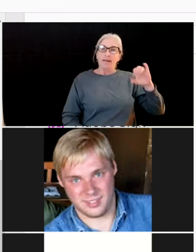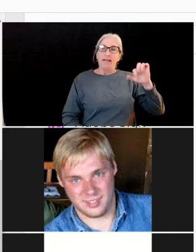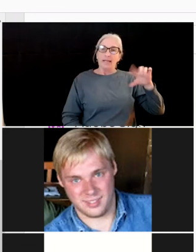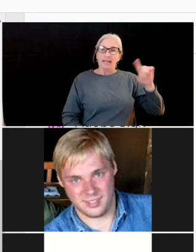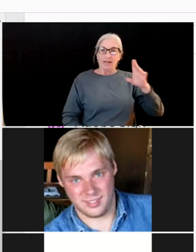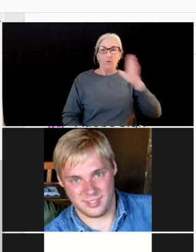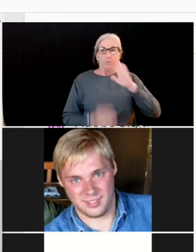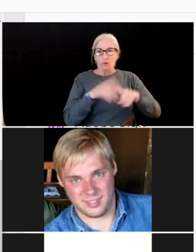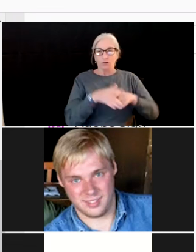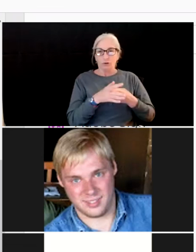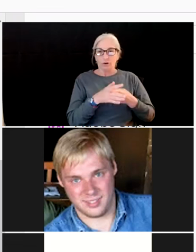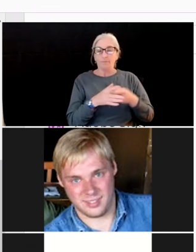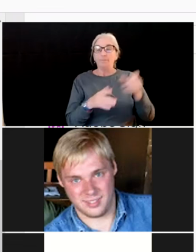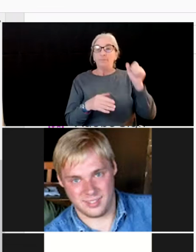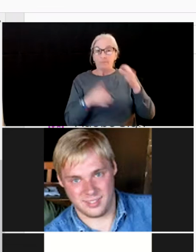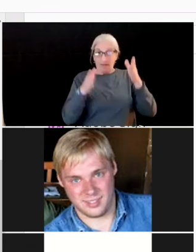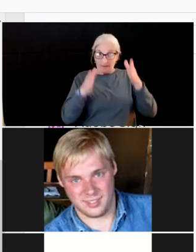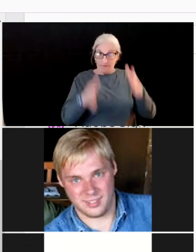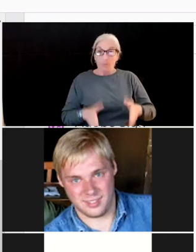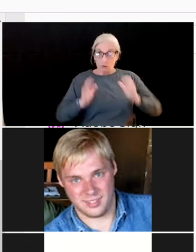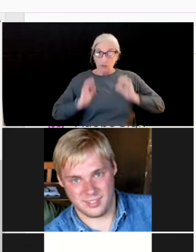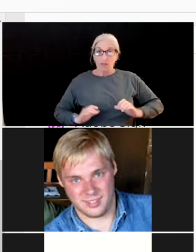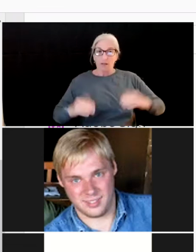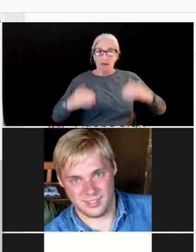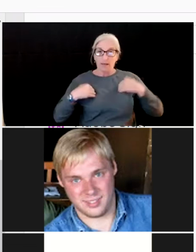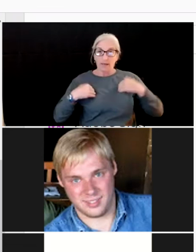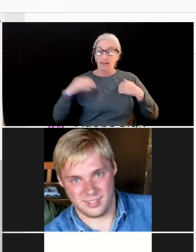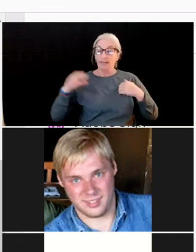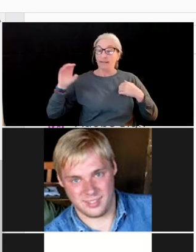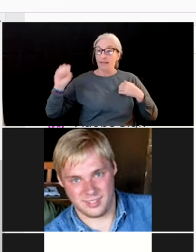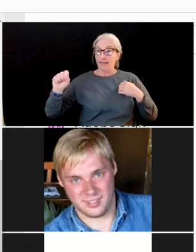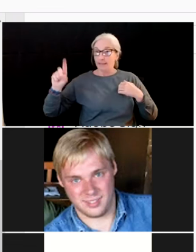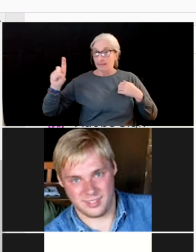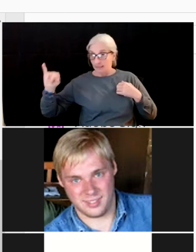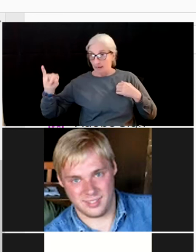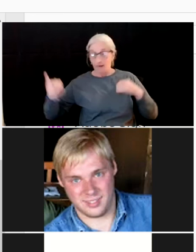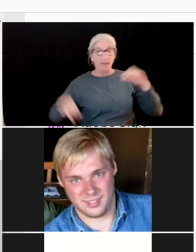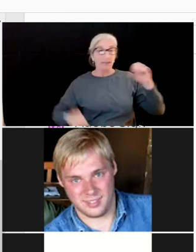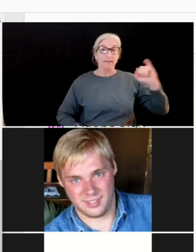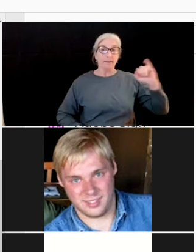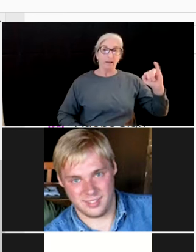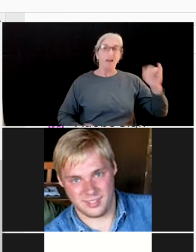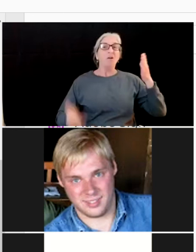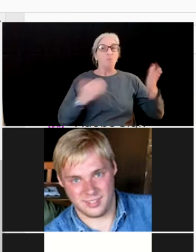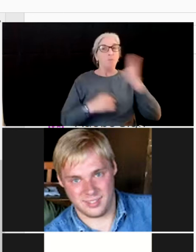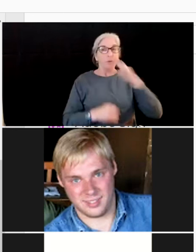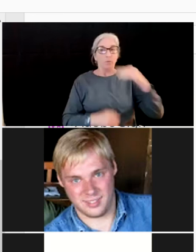both, odds are that they do have Medicaid, providing they did file for it.